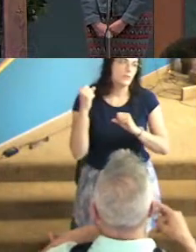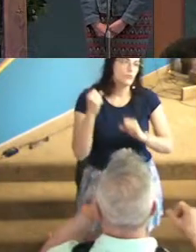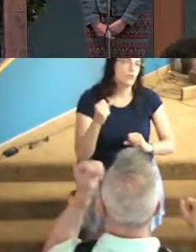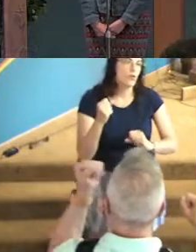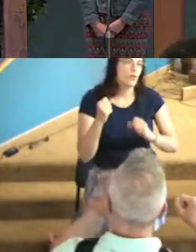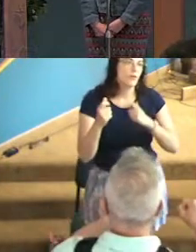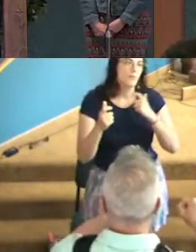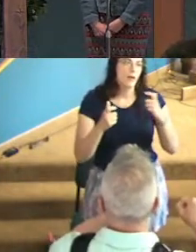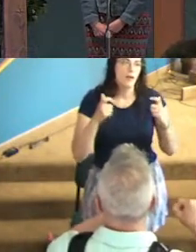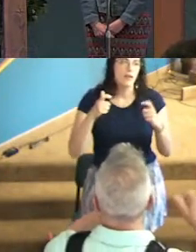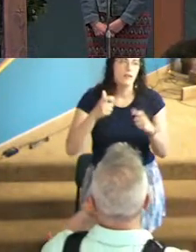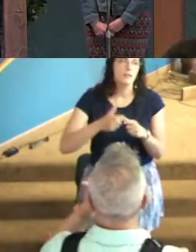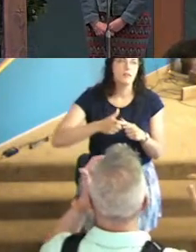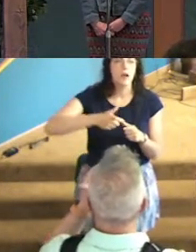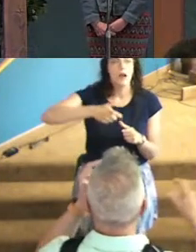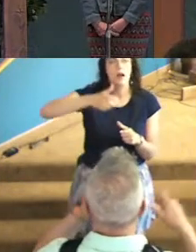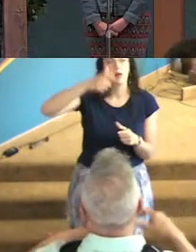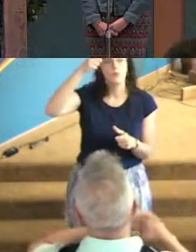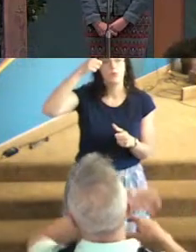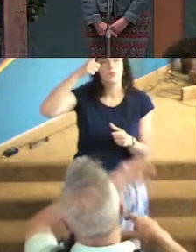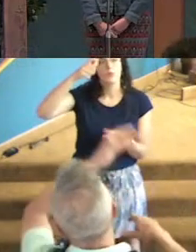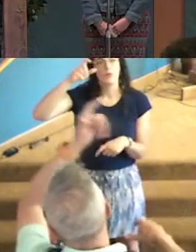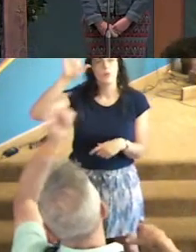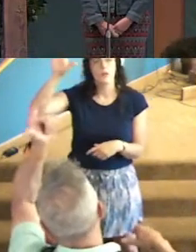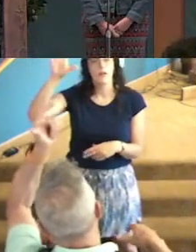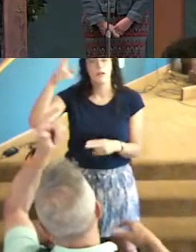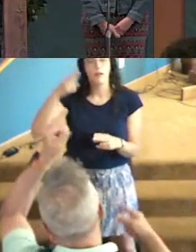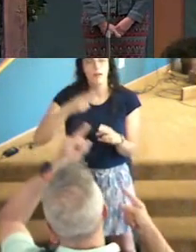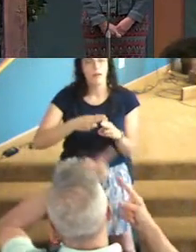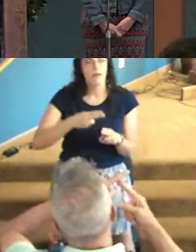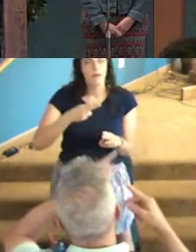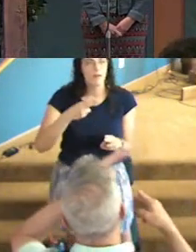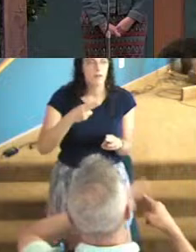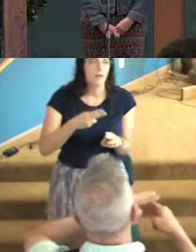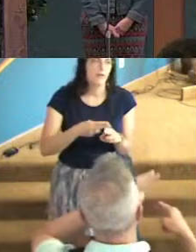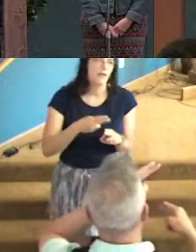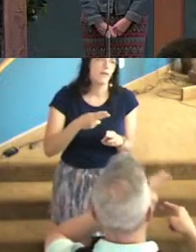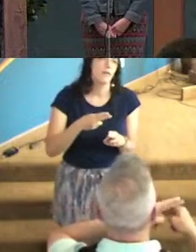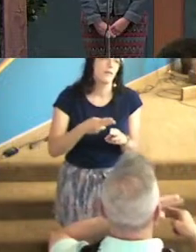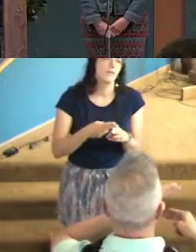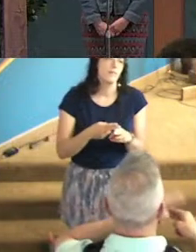name is a strong and mighty tower. Your name